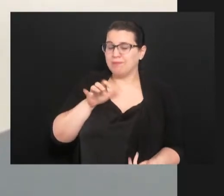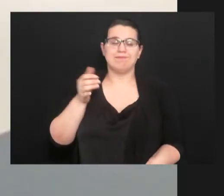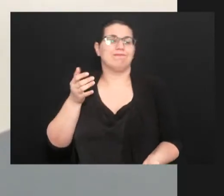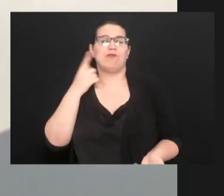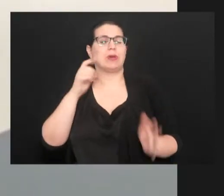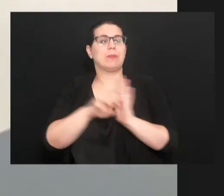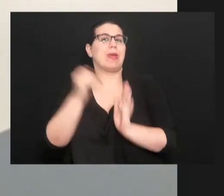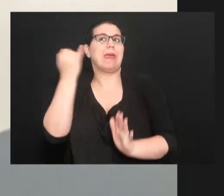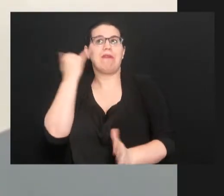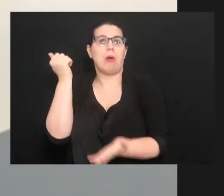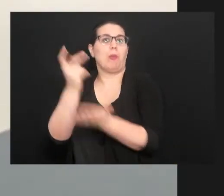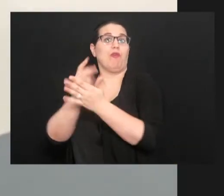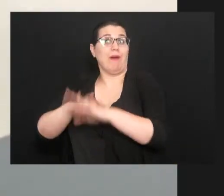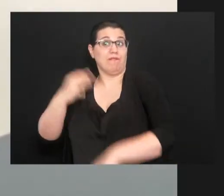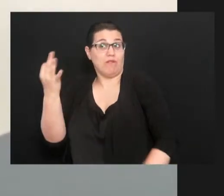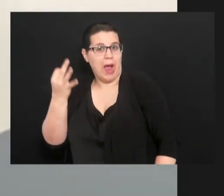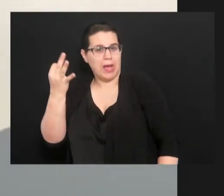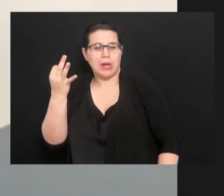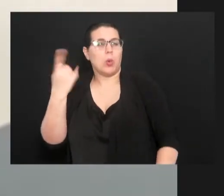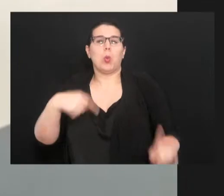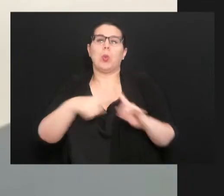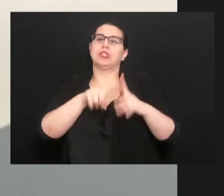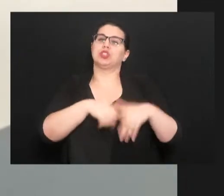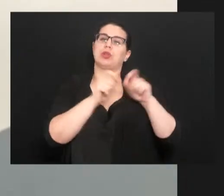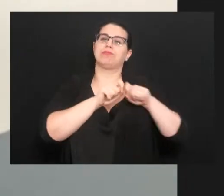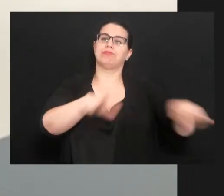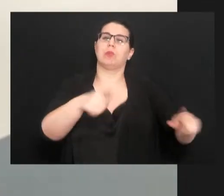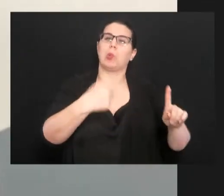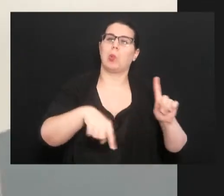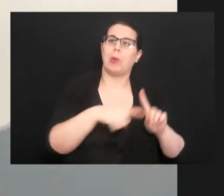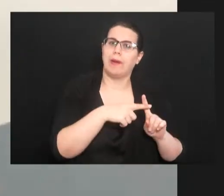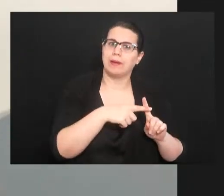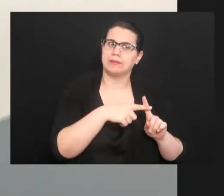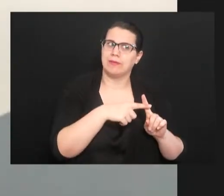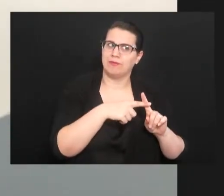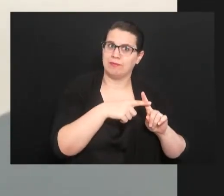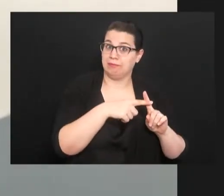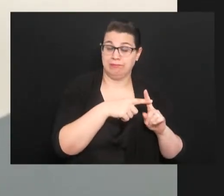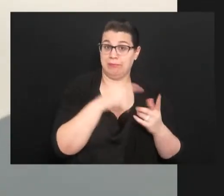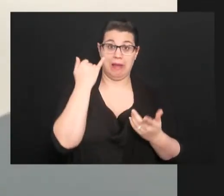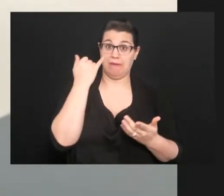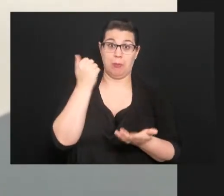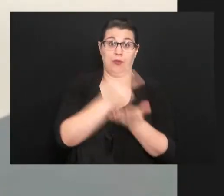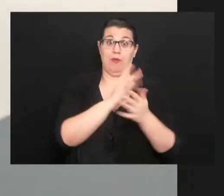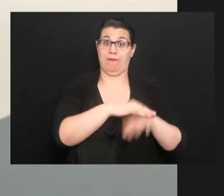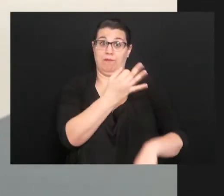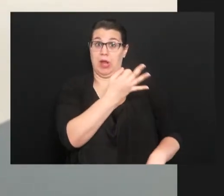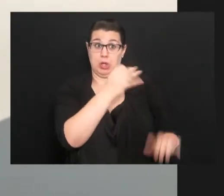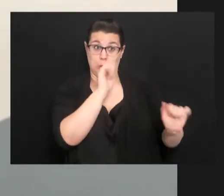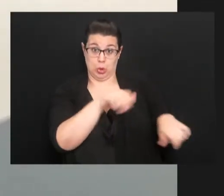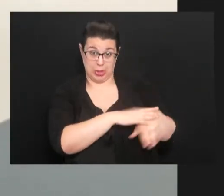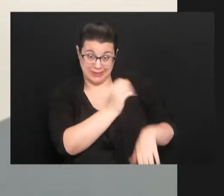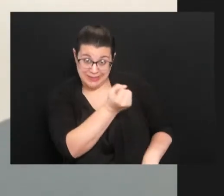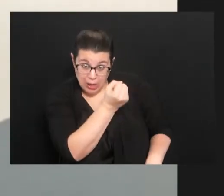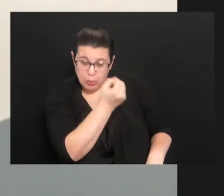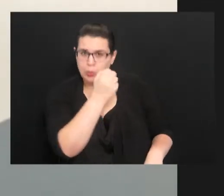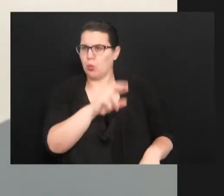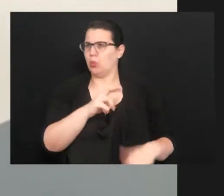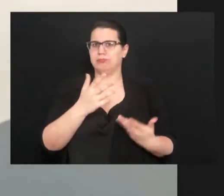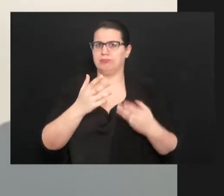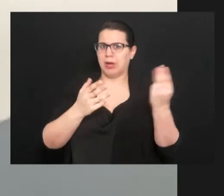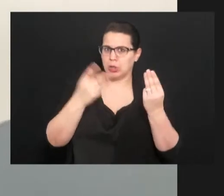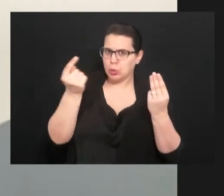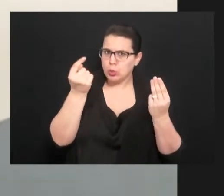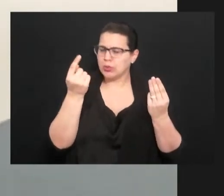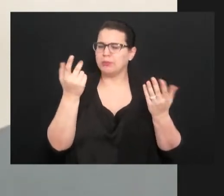giving out doses Friday or Saturday, or would that be a Monday or Tuesday or Wednesday thing? How many days would we be following from that approval till we can actually